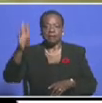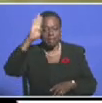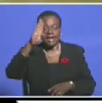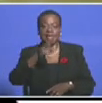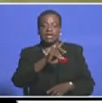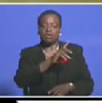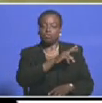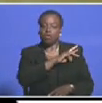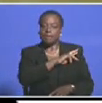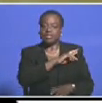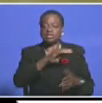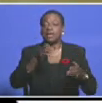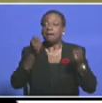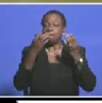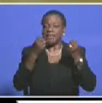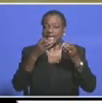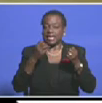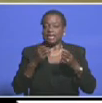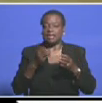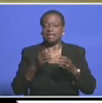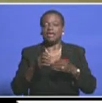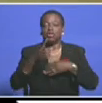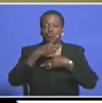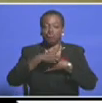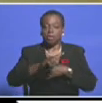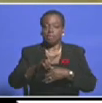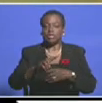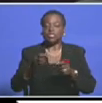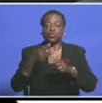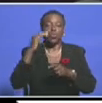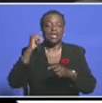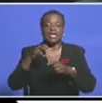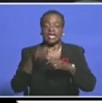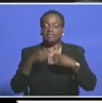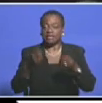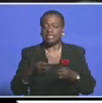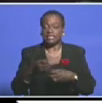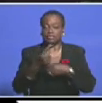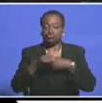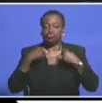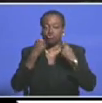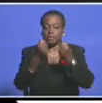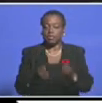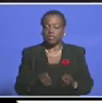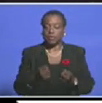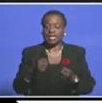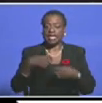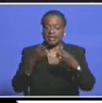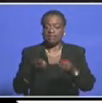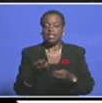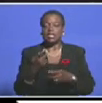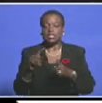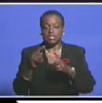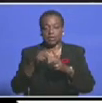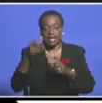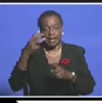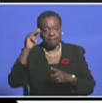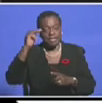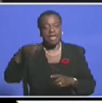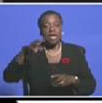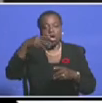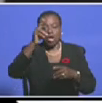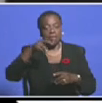by former colleagues and friends. Among them was former party leader and former Prime Minister, the Right Honorable Perry Christie, who reflected on Mr.